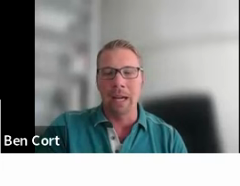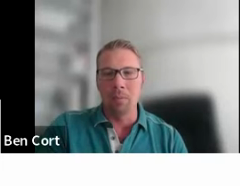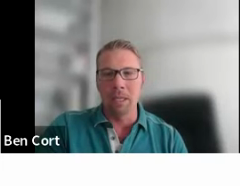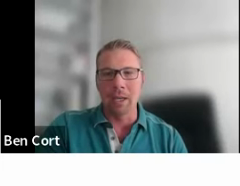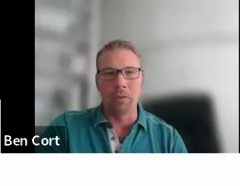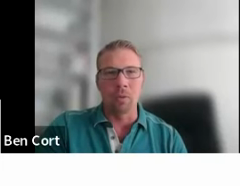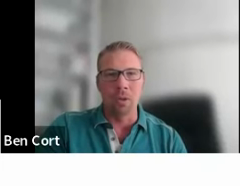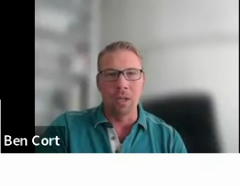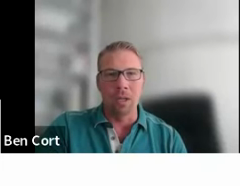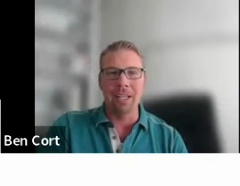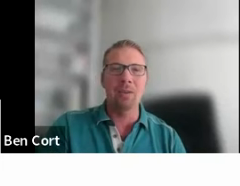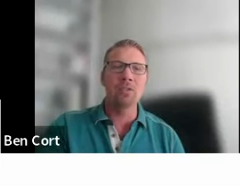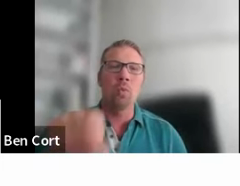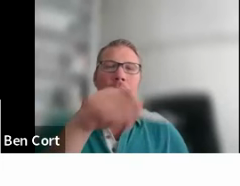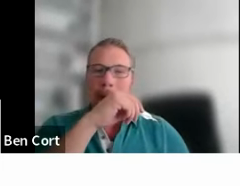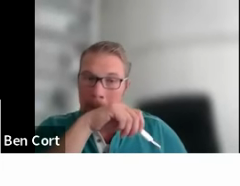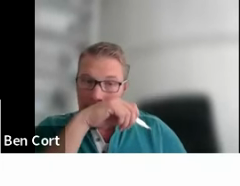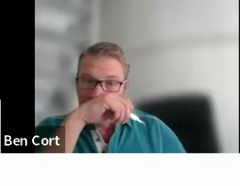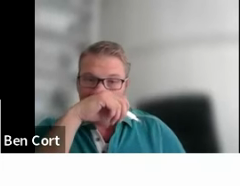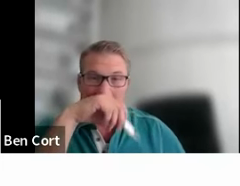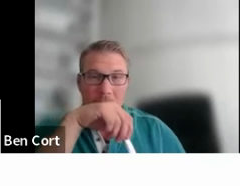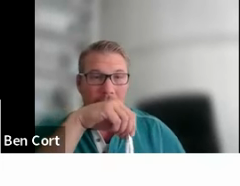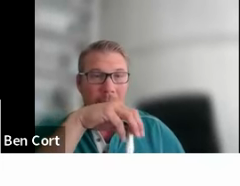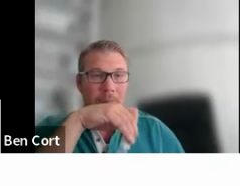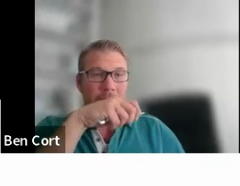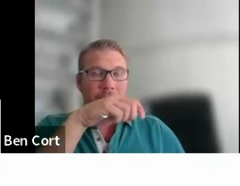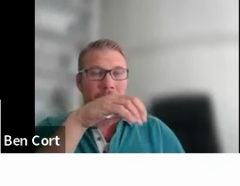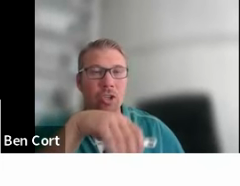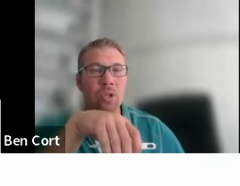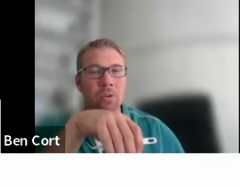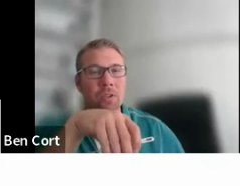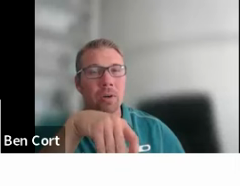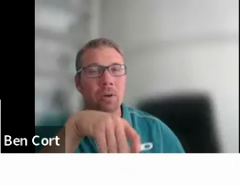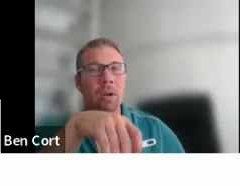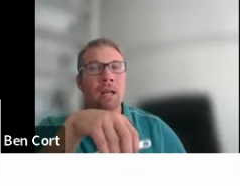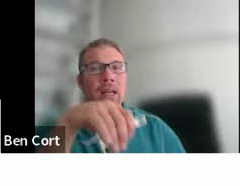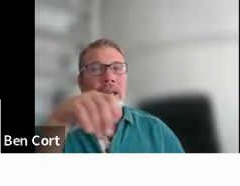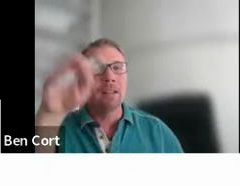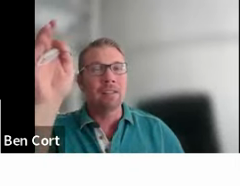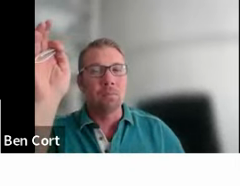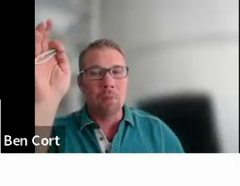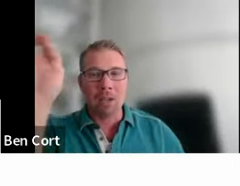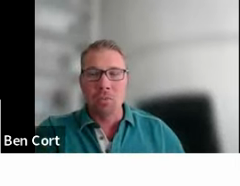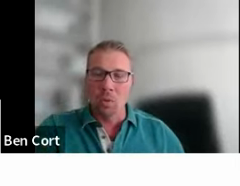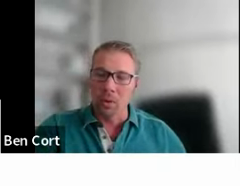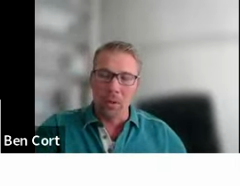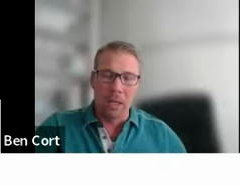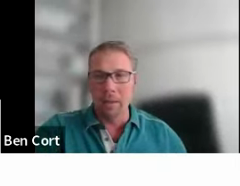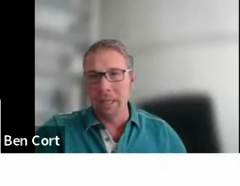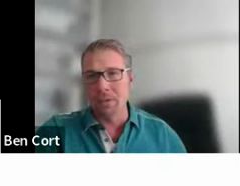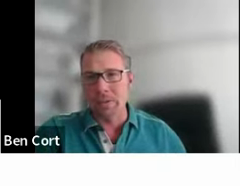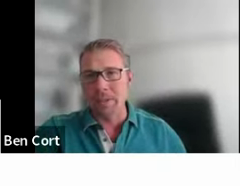we've got to be careful about it. Here's one from 2 years ago, and this is much